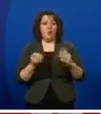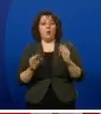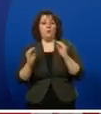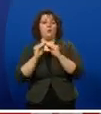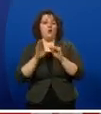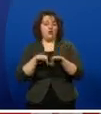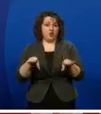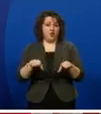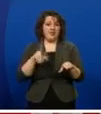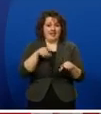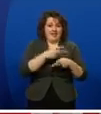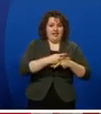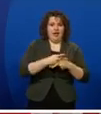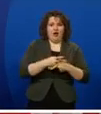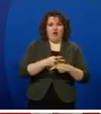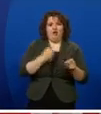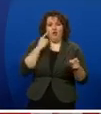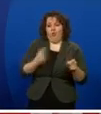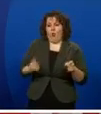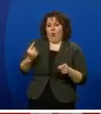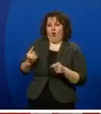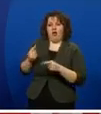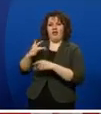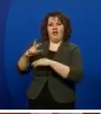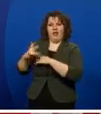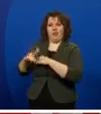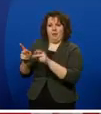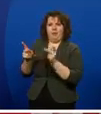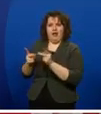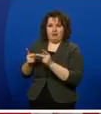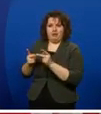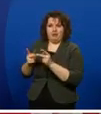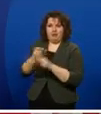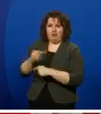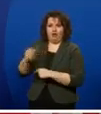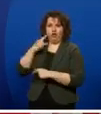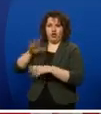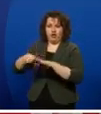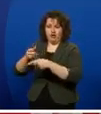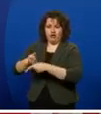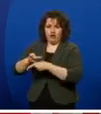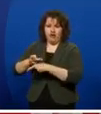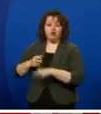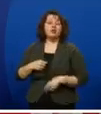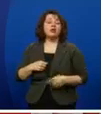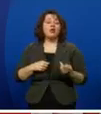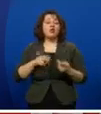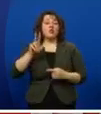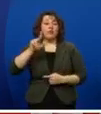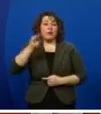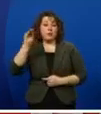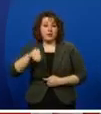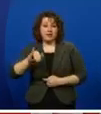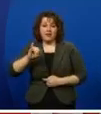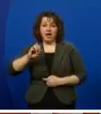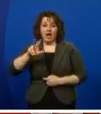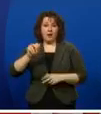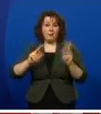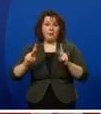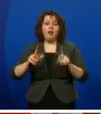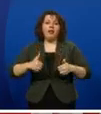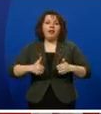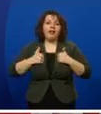for every 1 existing child care slot. Unfortunately, 23% of Iowans live in a child care